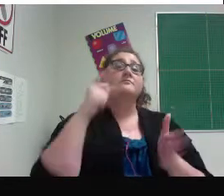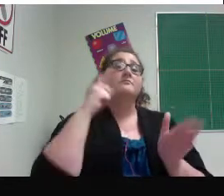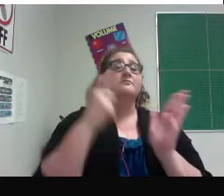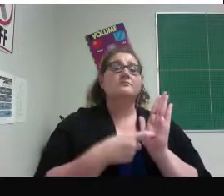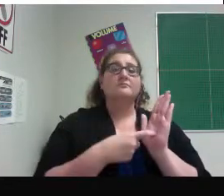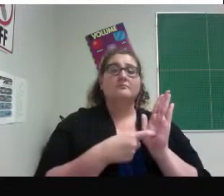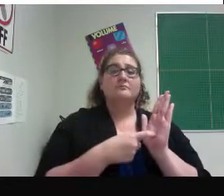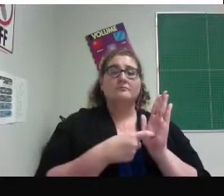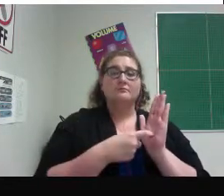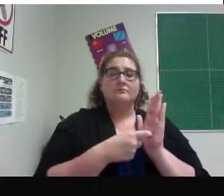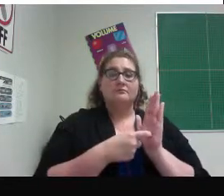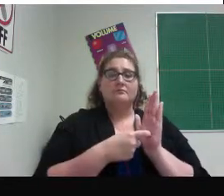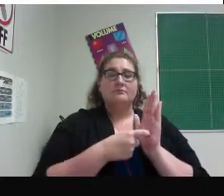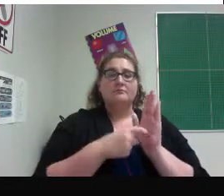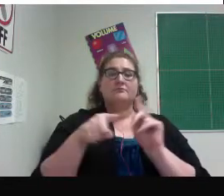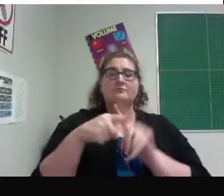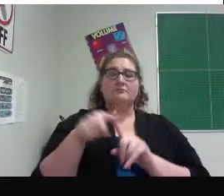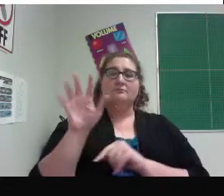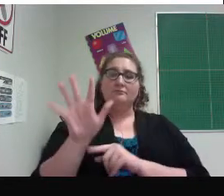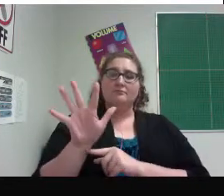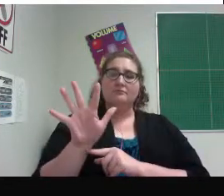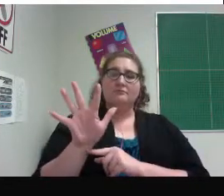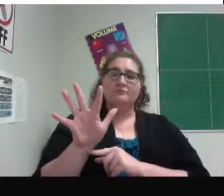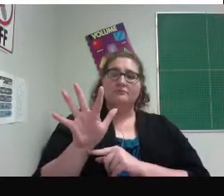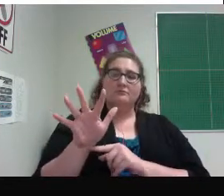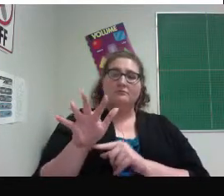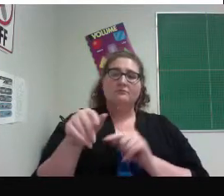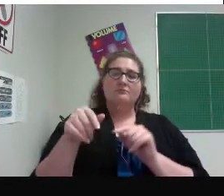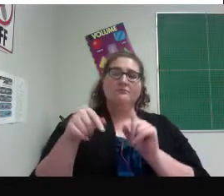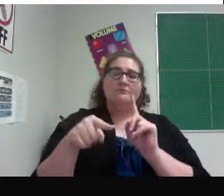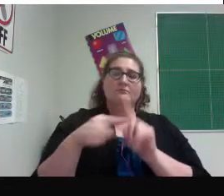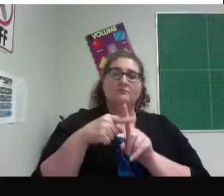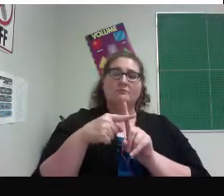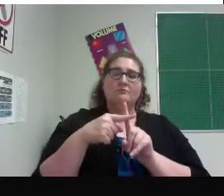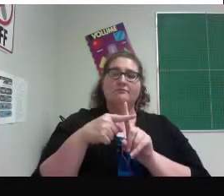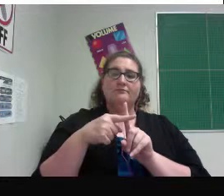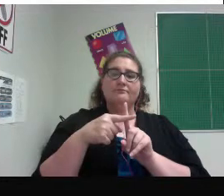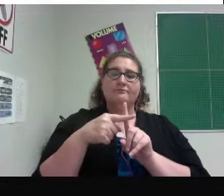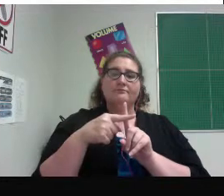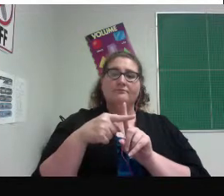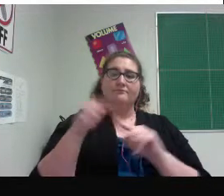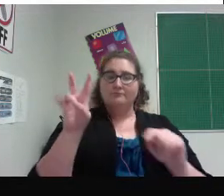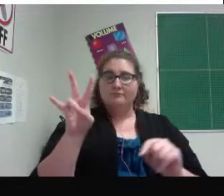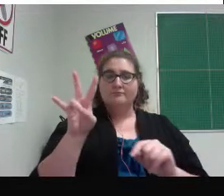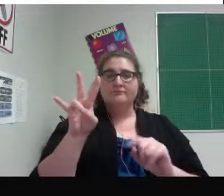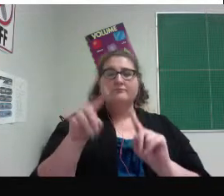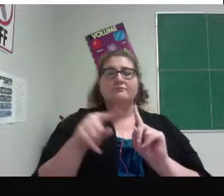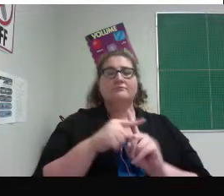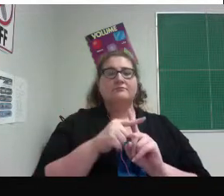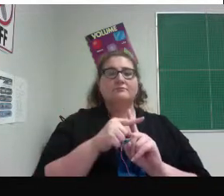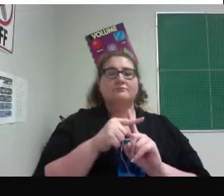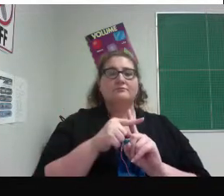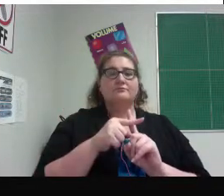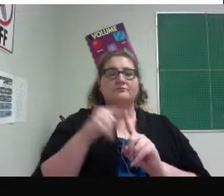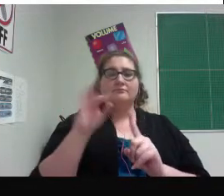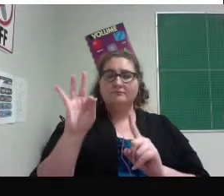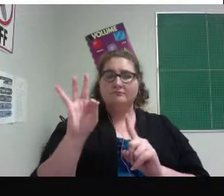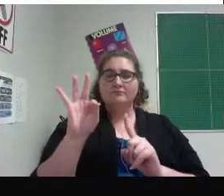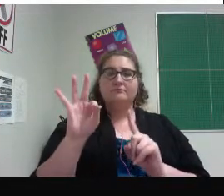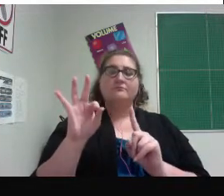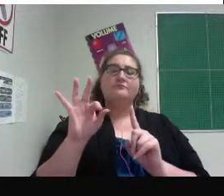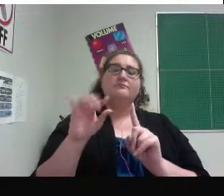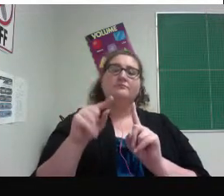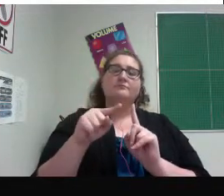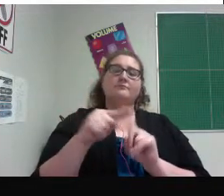Some of you are noticing, okay, wait, this one I add 5, I add 7,